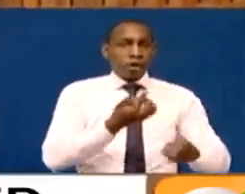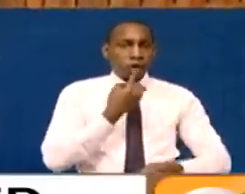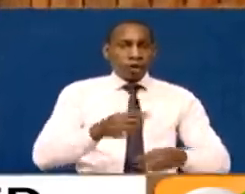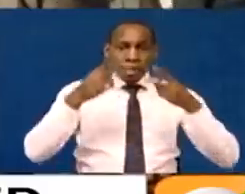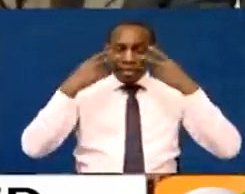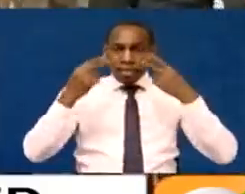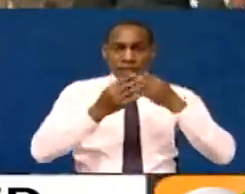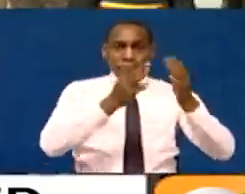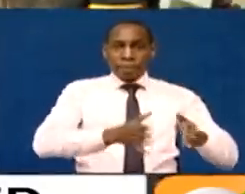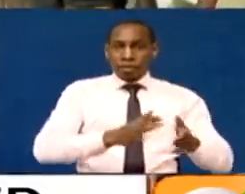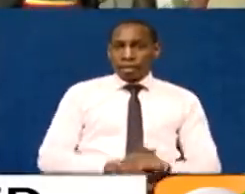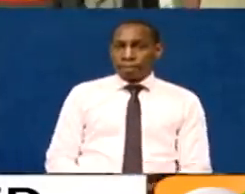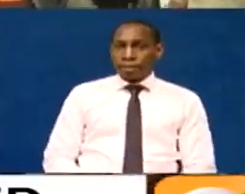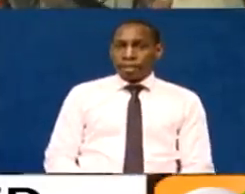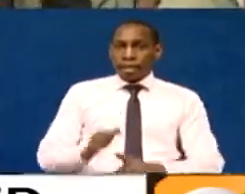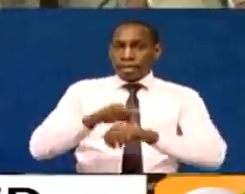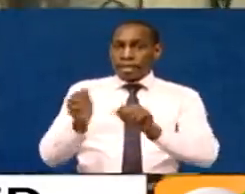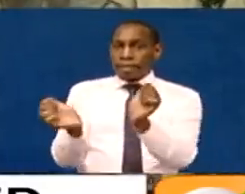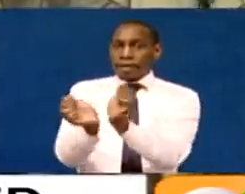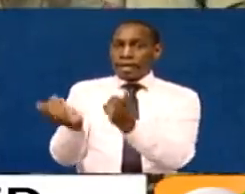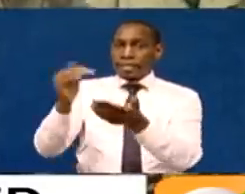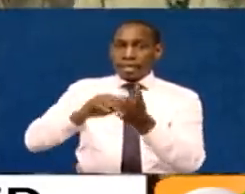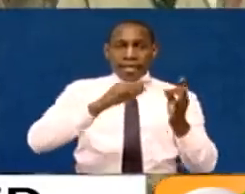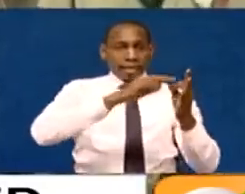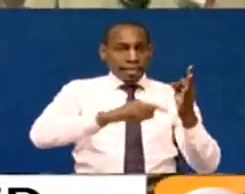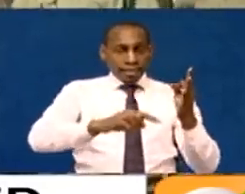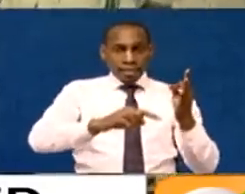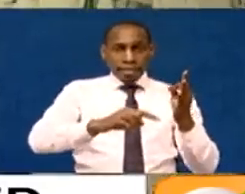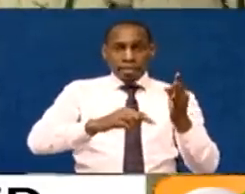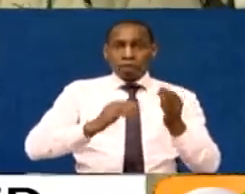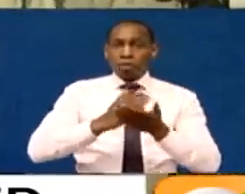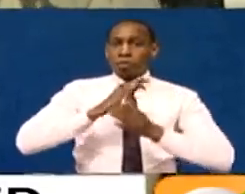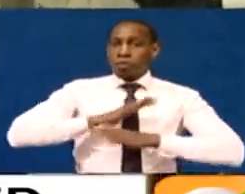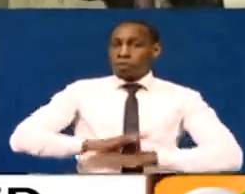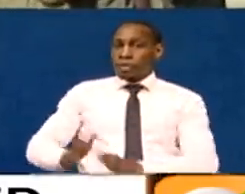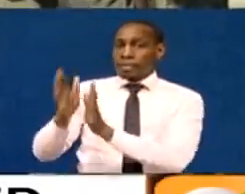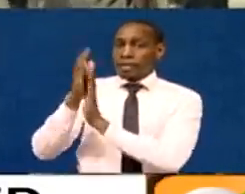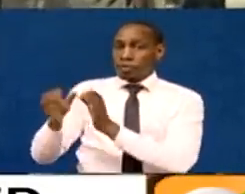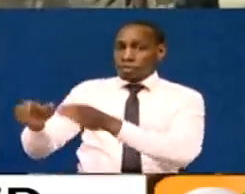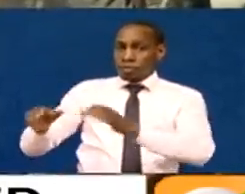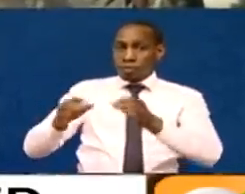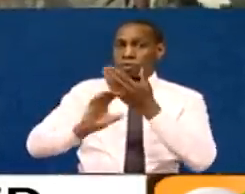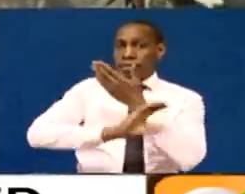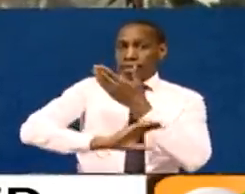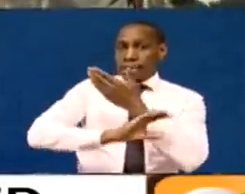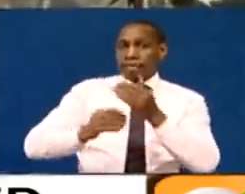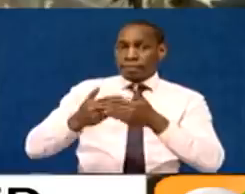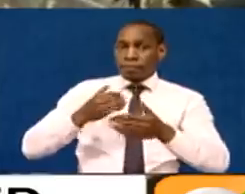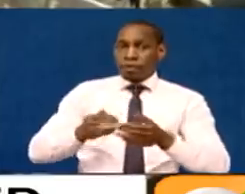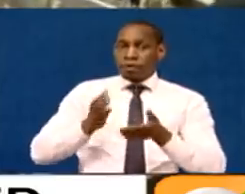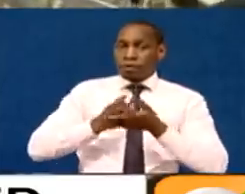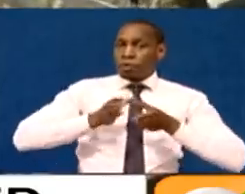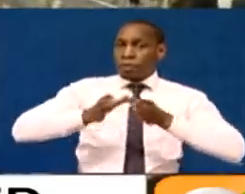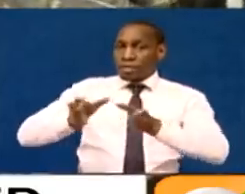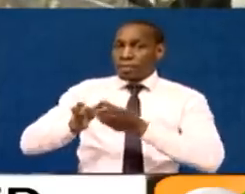terrorism convicts. Even as the recapture of the trio comes in as a reprieve to the security forces in the country that were under